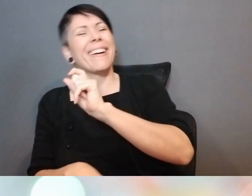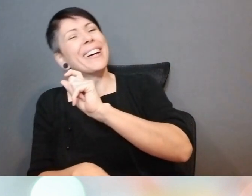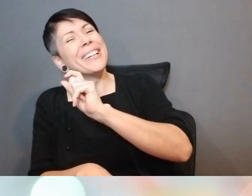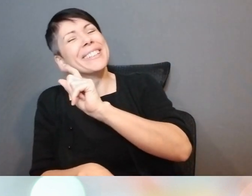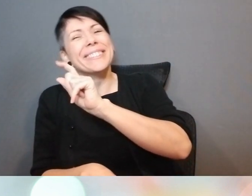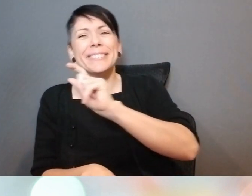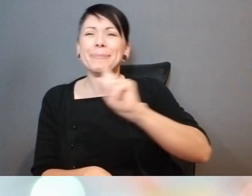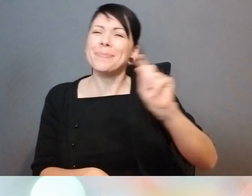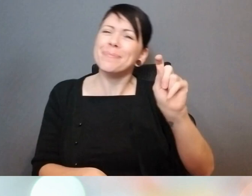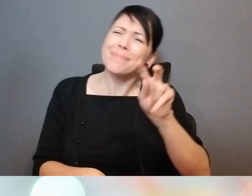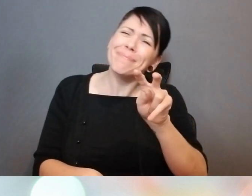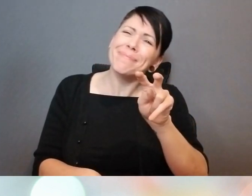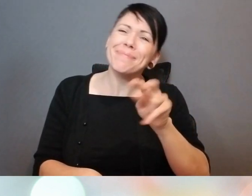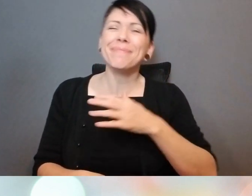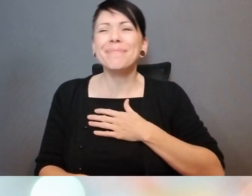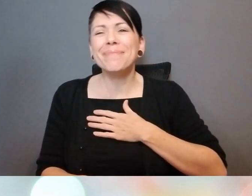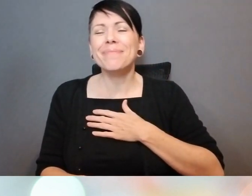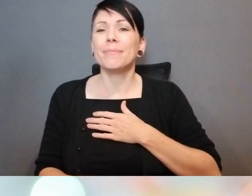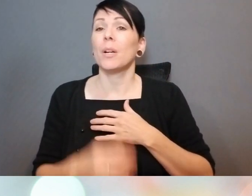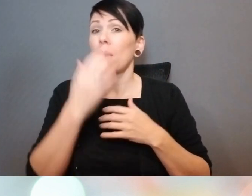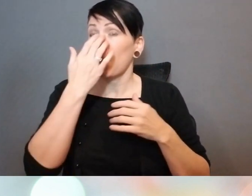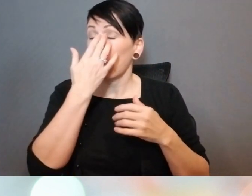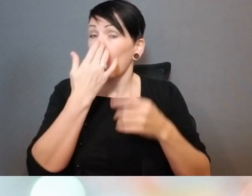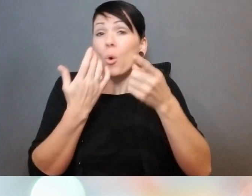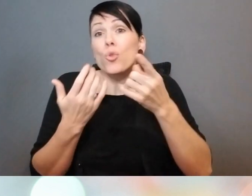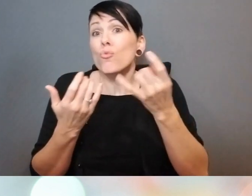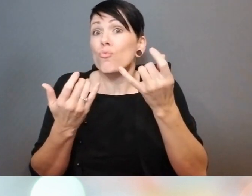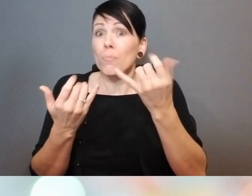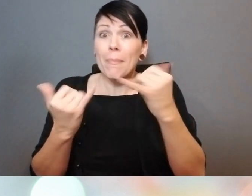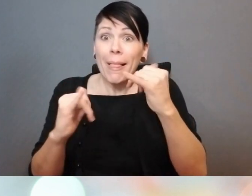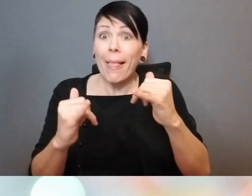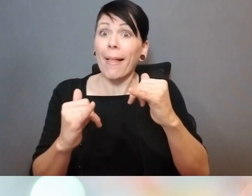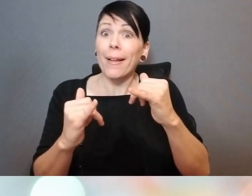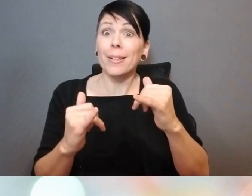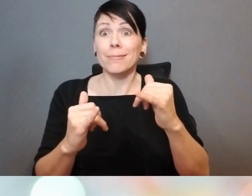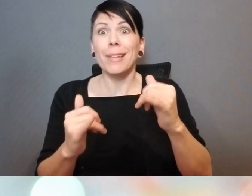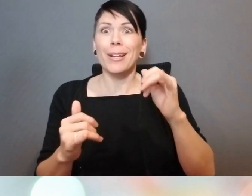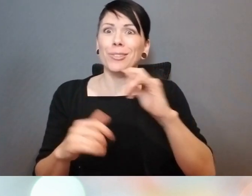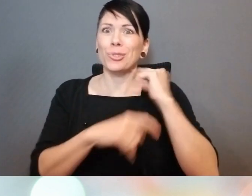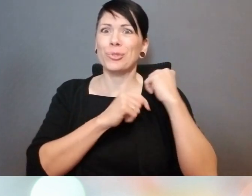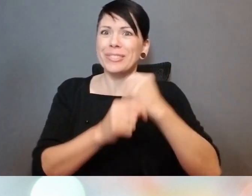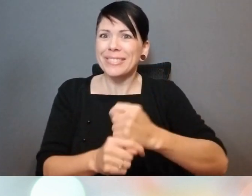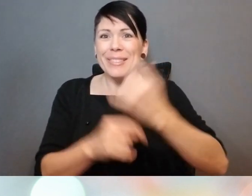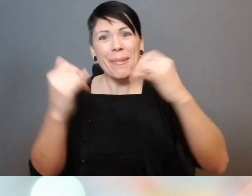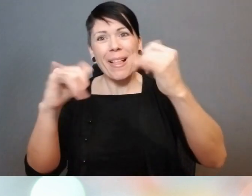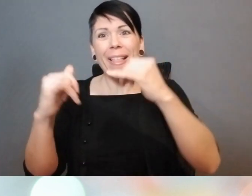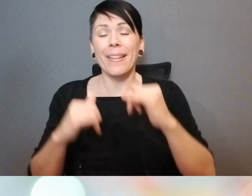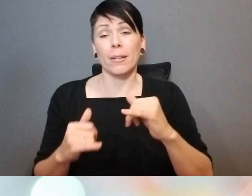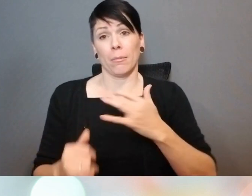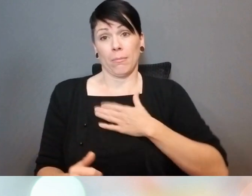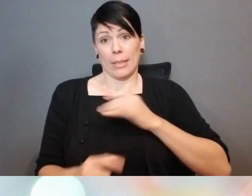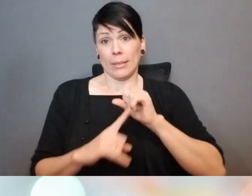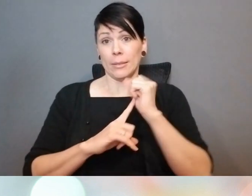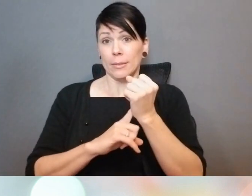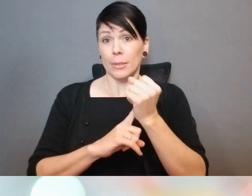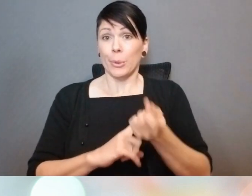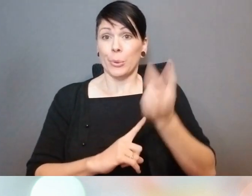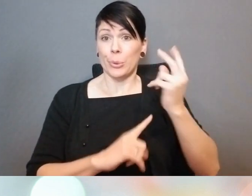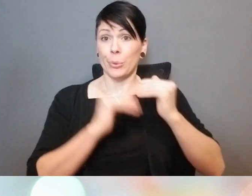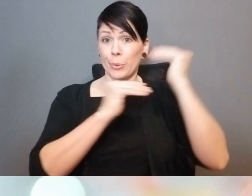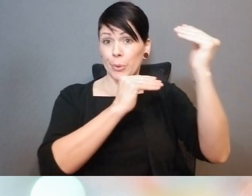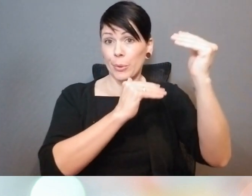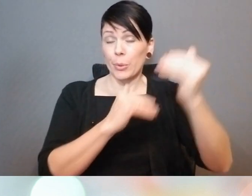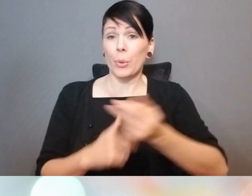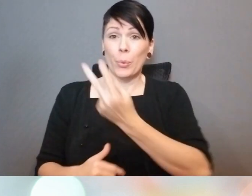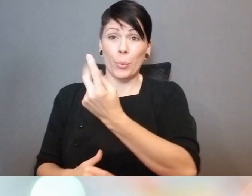our case, there are 2 adult collectors in the home and 1 doll-obsessed toddler. So we have chosen to have one space always accessible